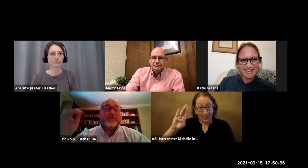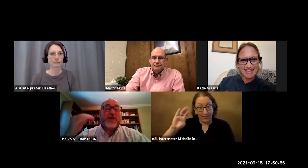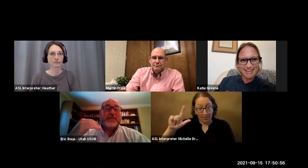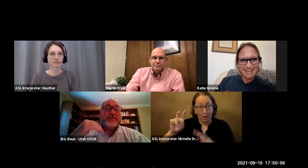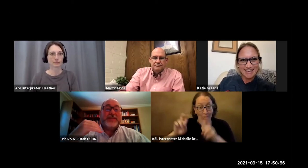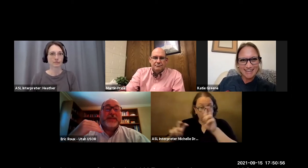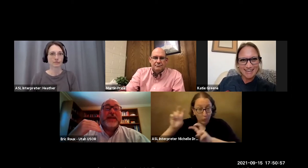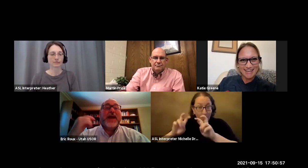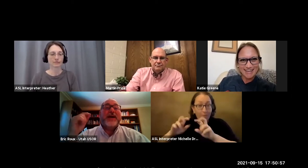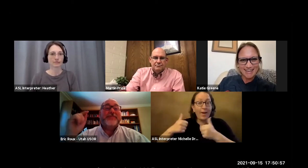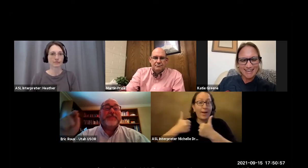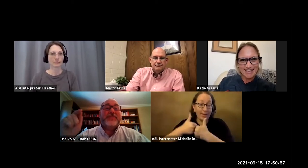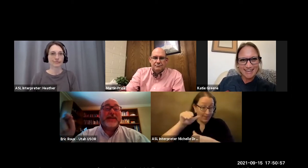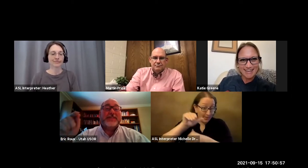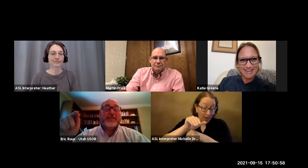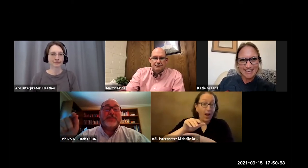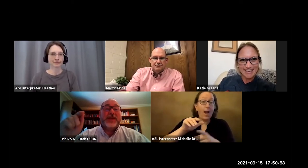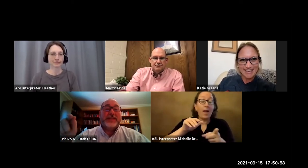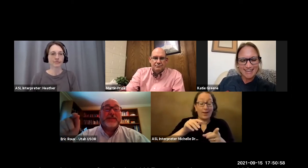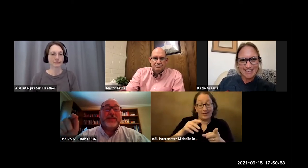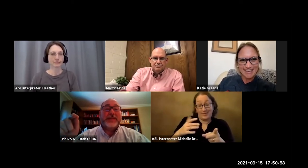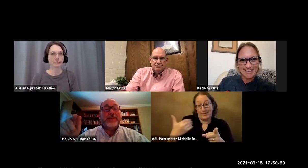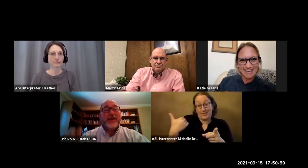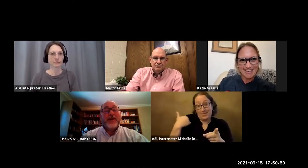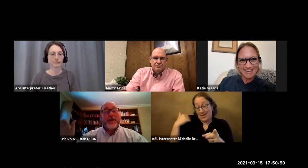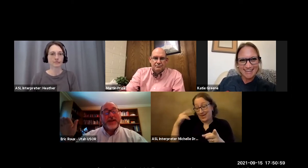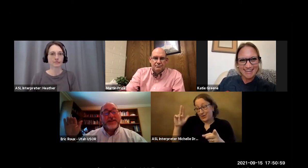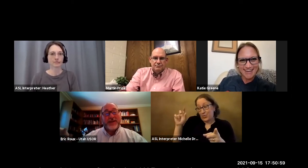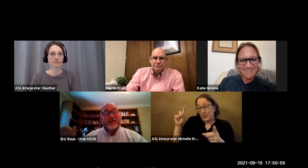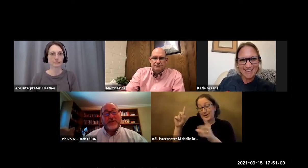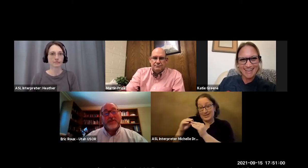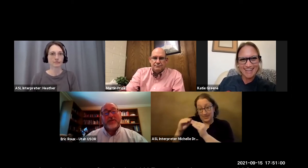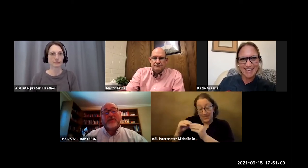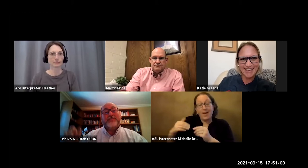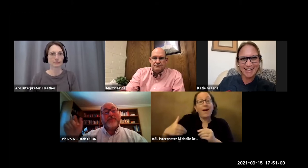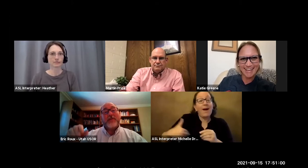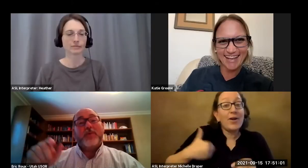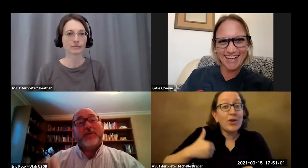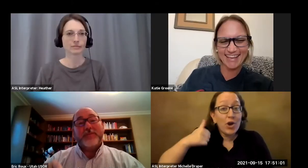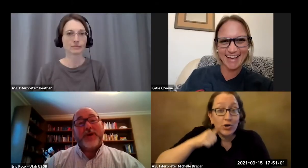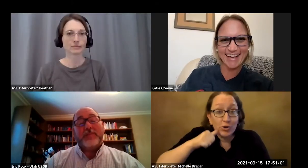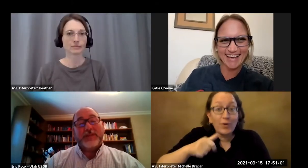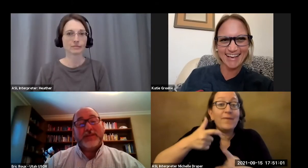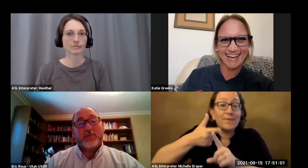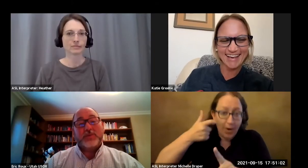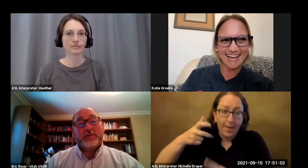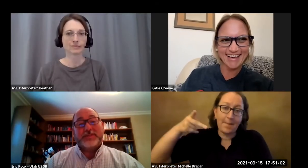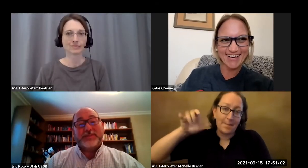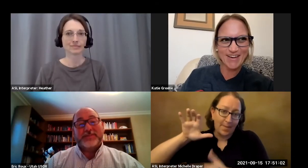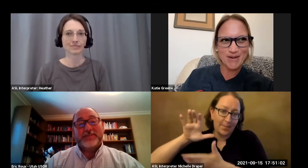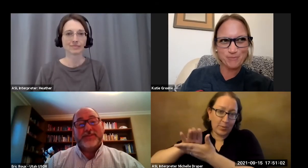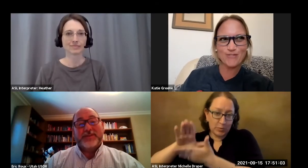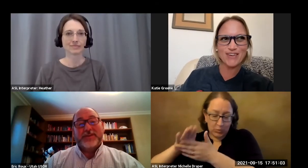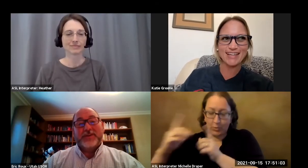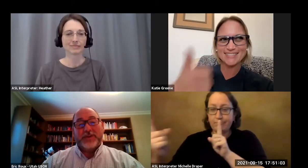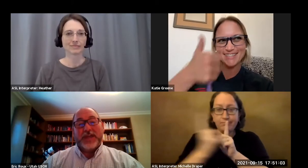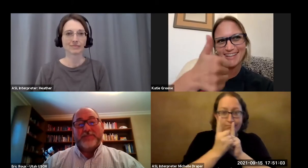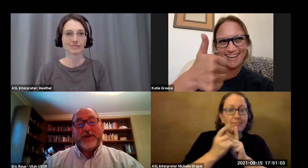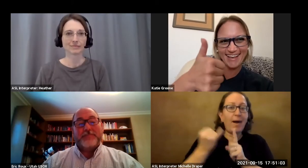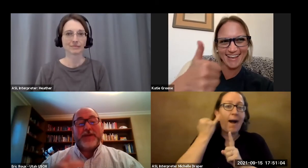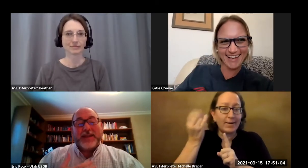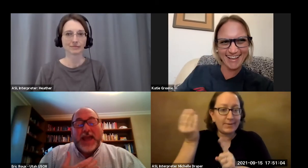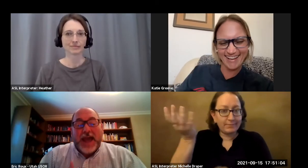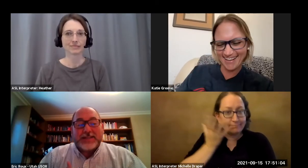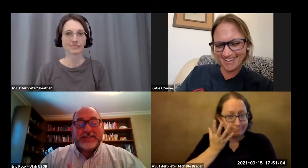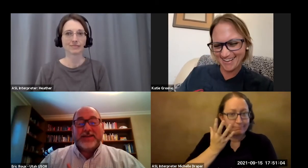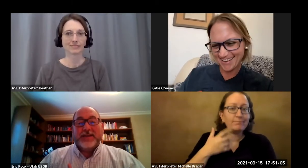night was brought to me after the last UAD meeting by a young girl from one of the public schools who came